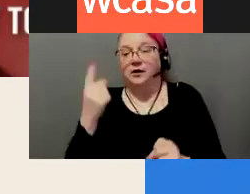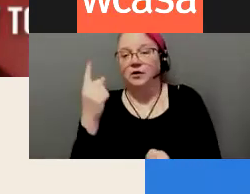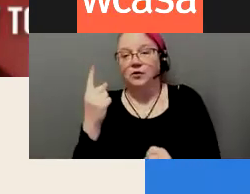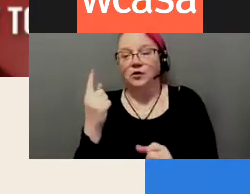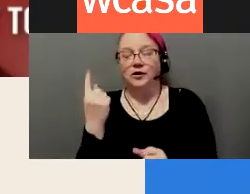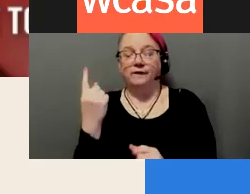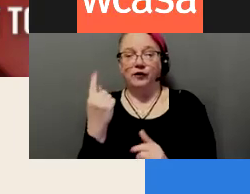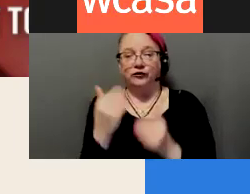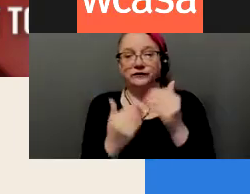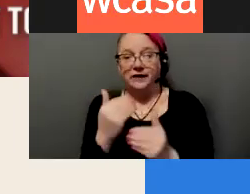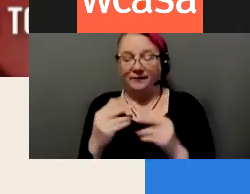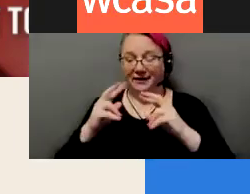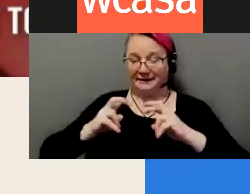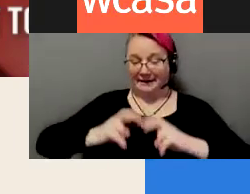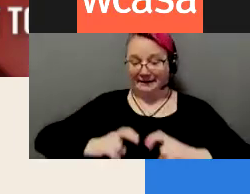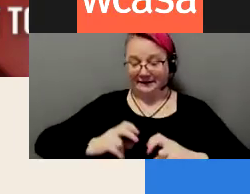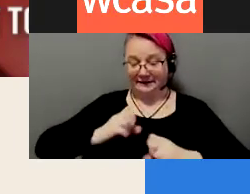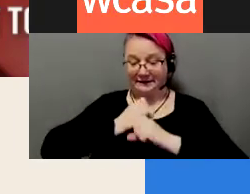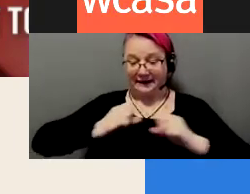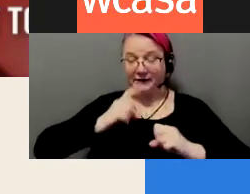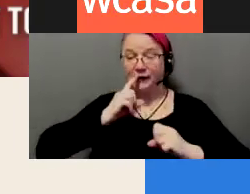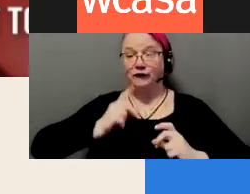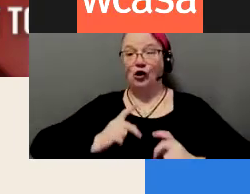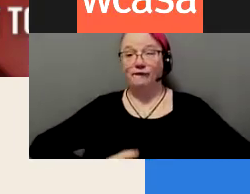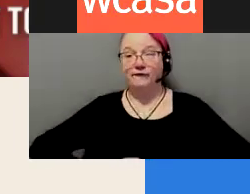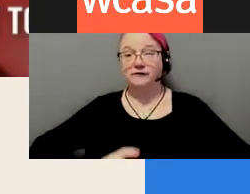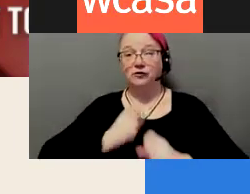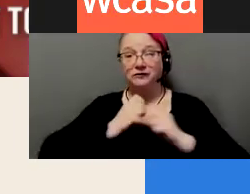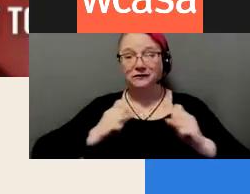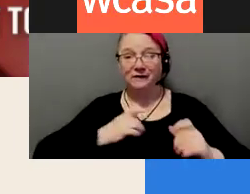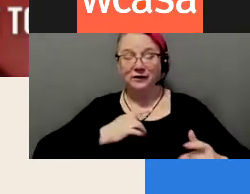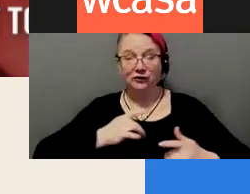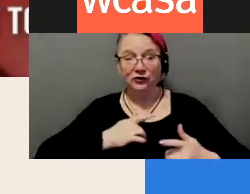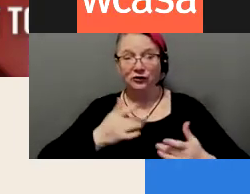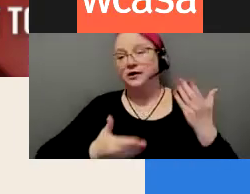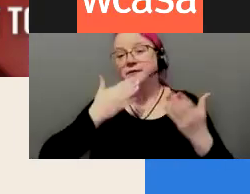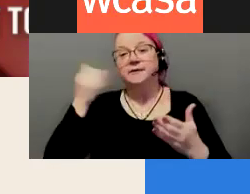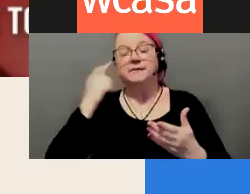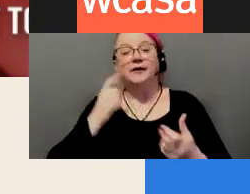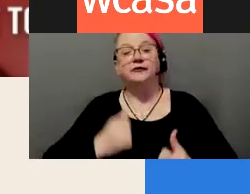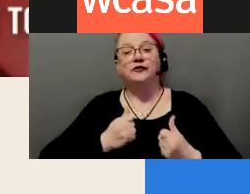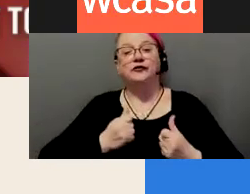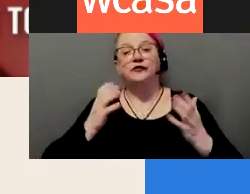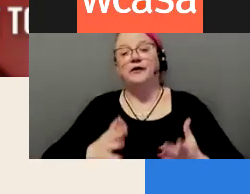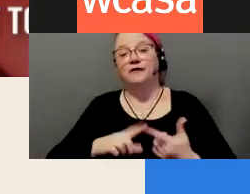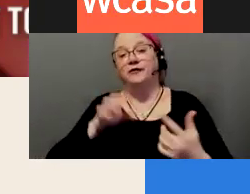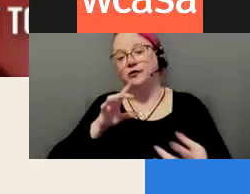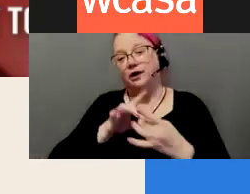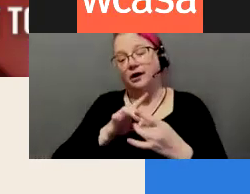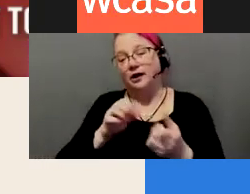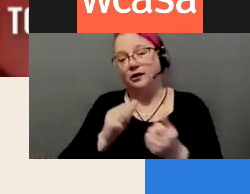steps should be assessing safety, and if there are physical safety concerns, it may be best for the survivor to connect with local law